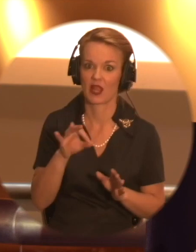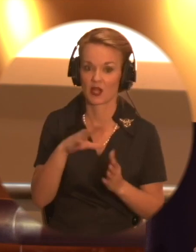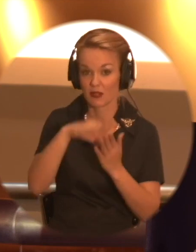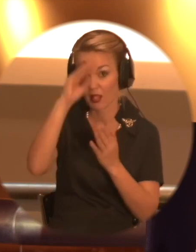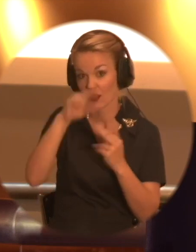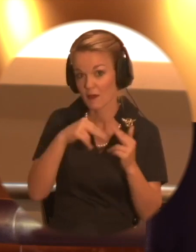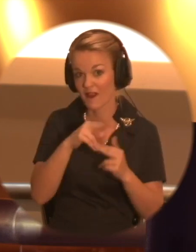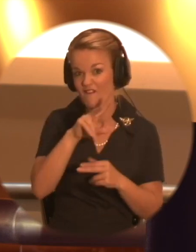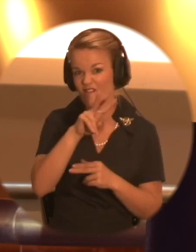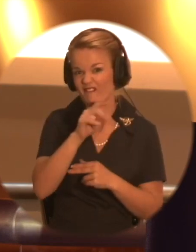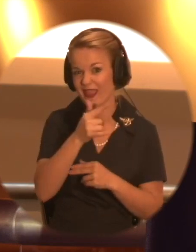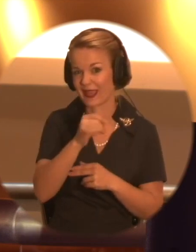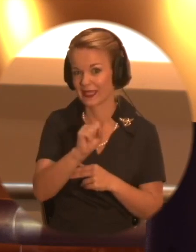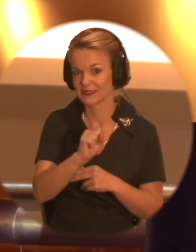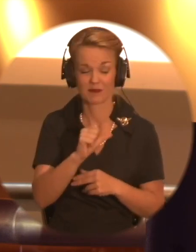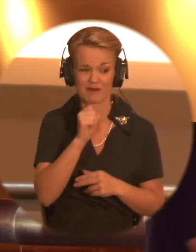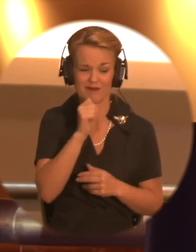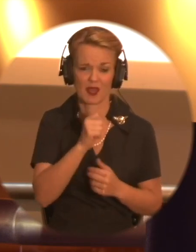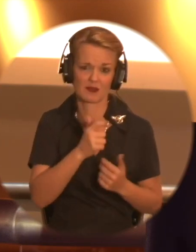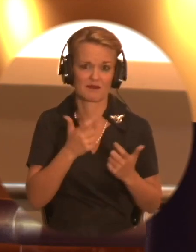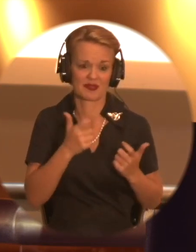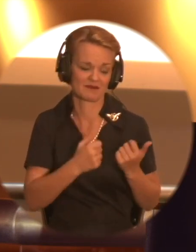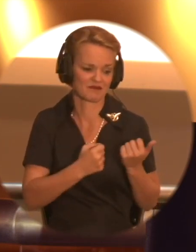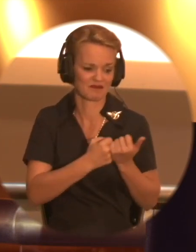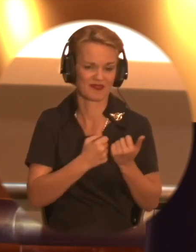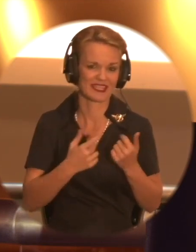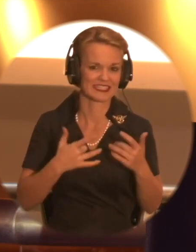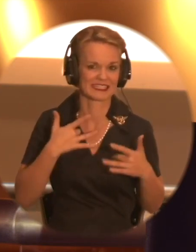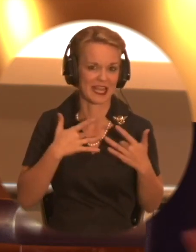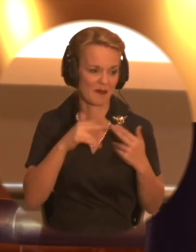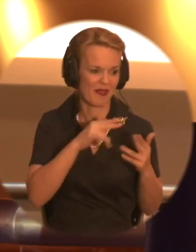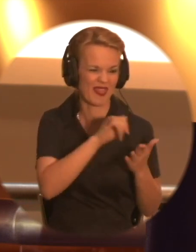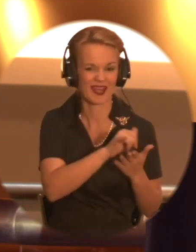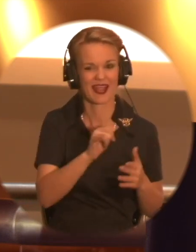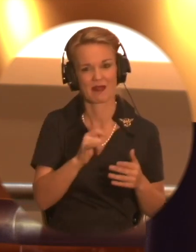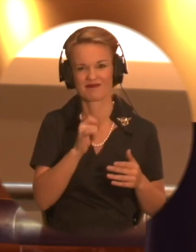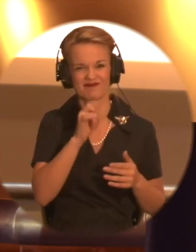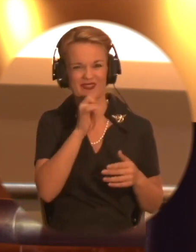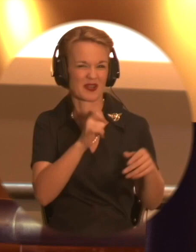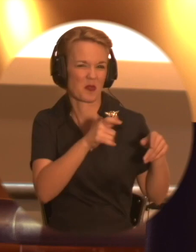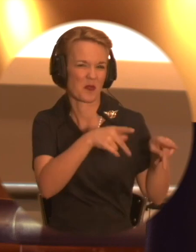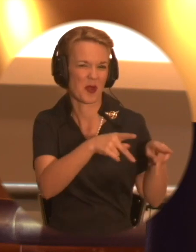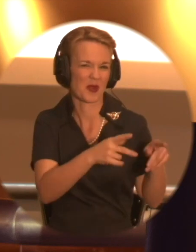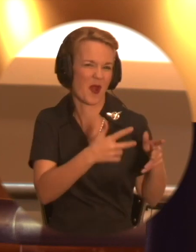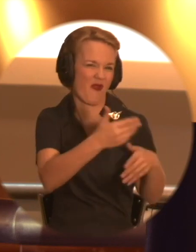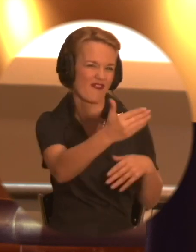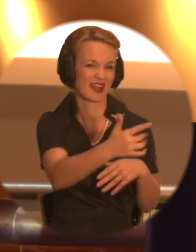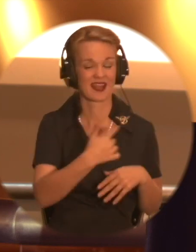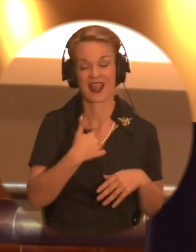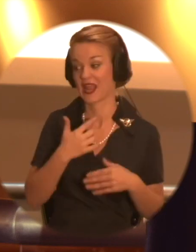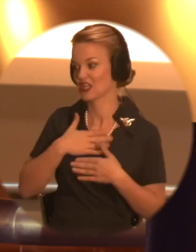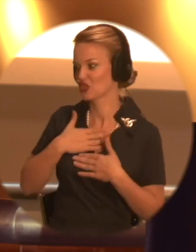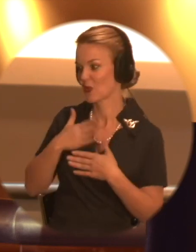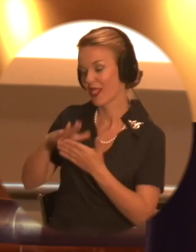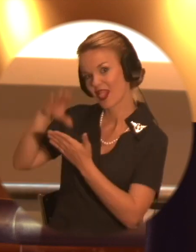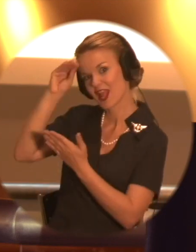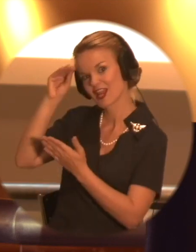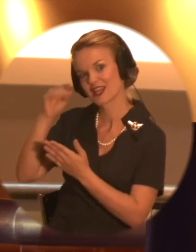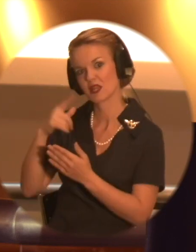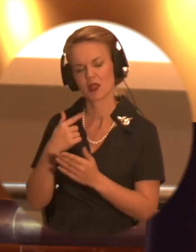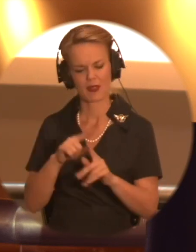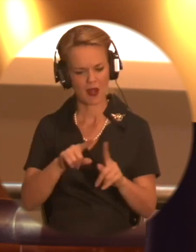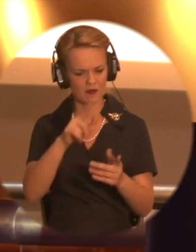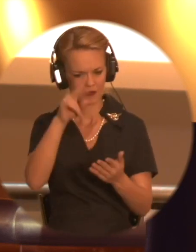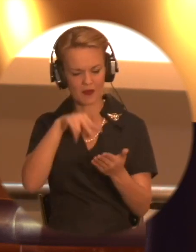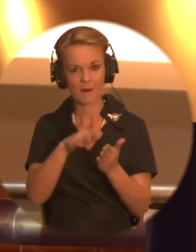huge fan of Vegas because I'm not a big partier. Yeah. Obviously, I love learning about things. Obviously. But I got a book about Vegas, and I